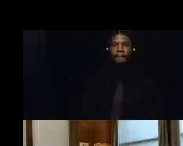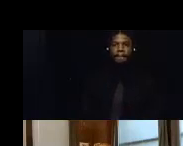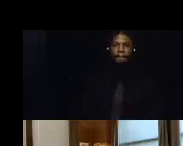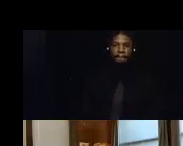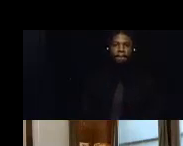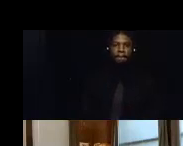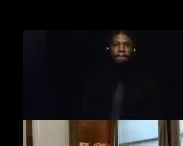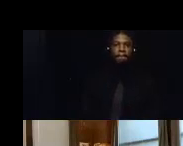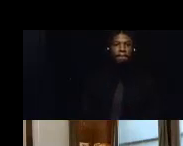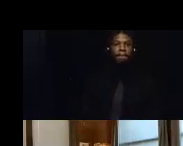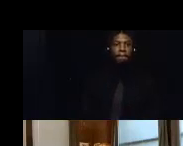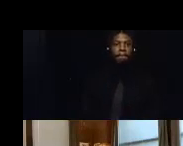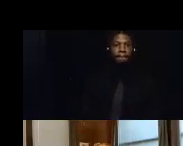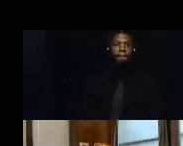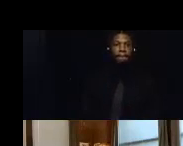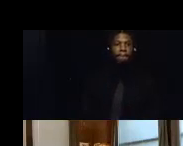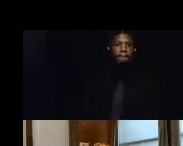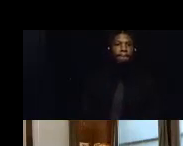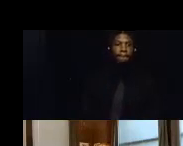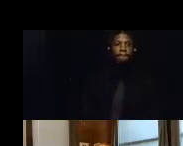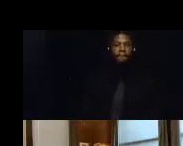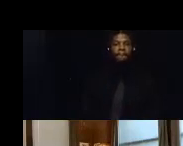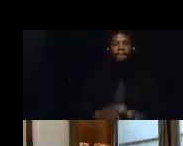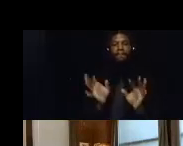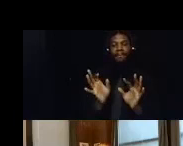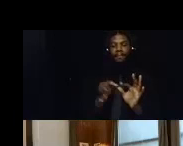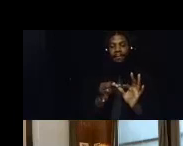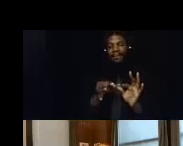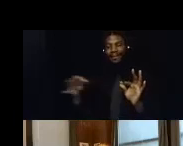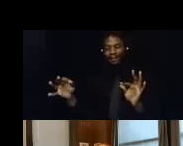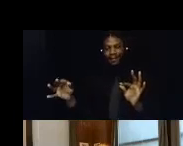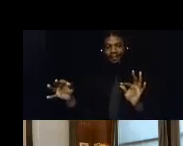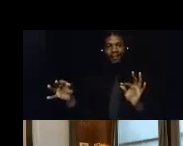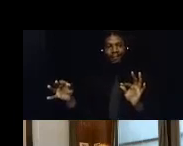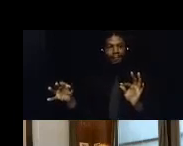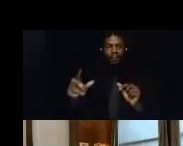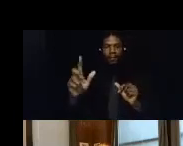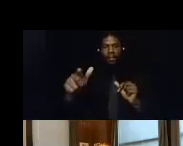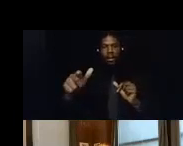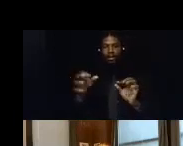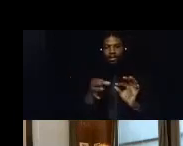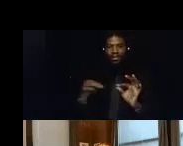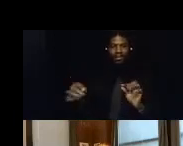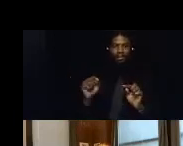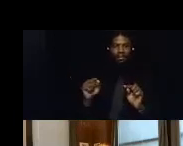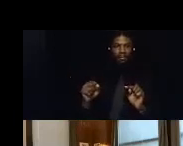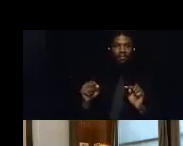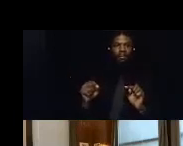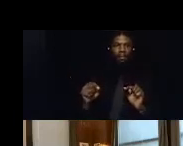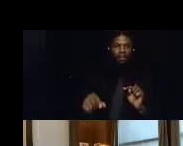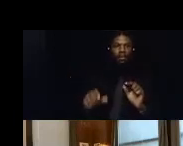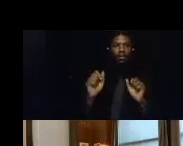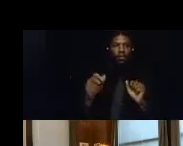at the links later, you'll be able to see the fullness of which Terrence